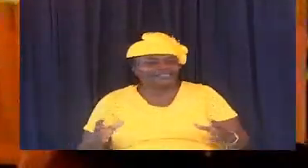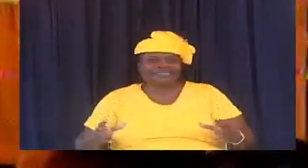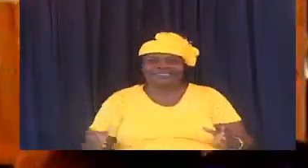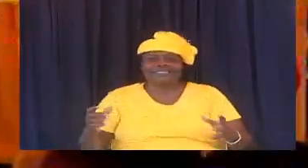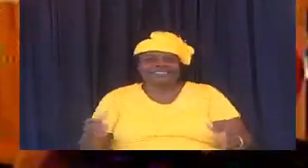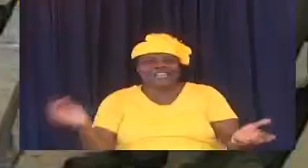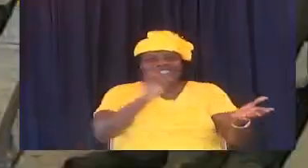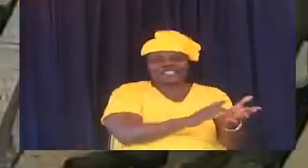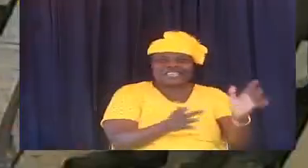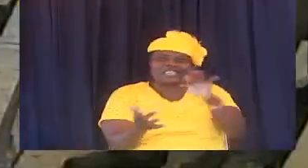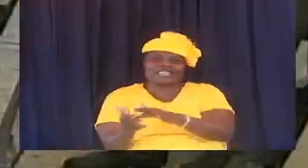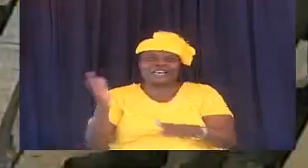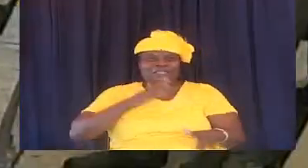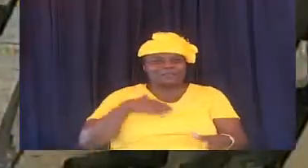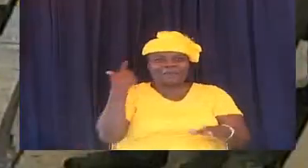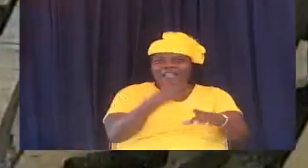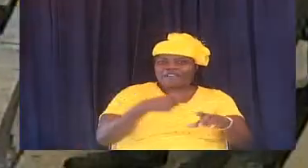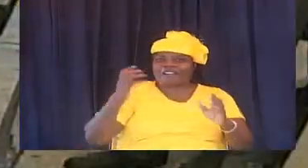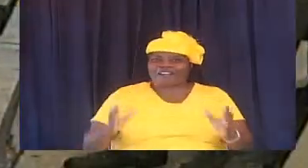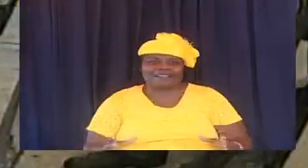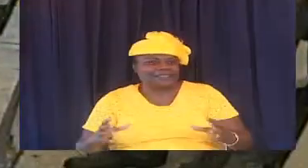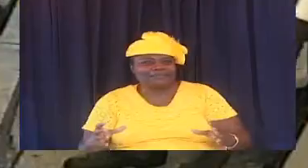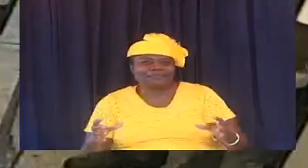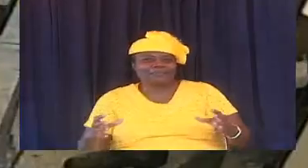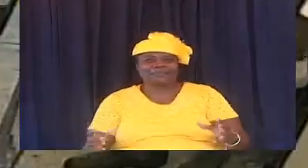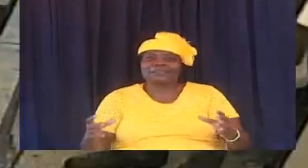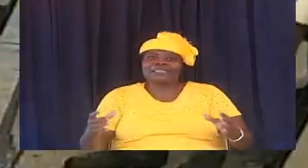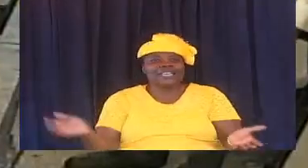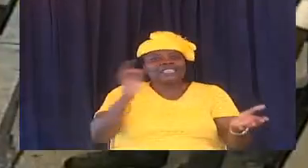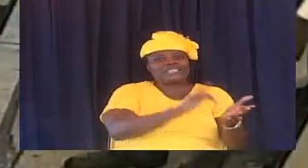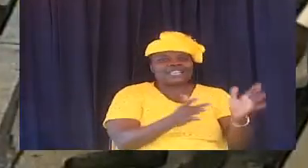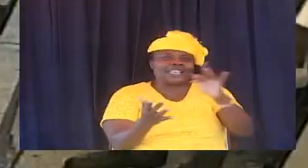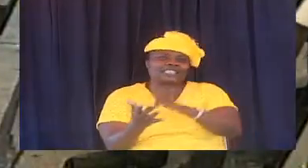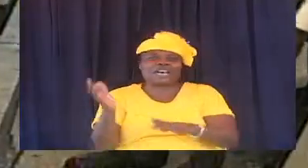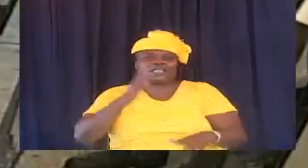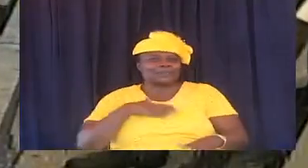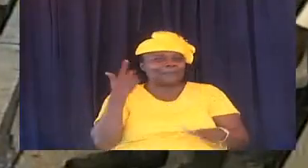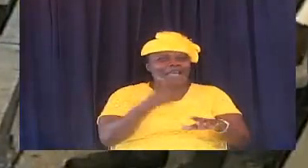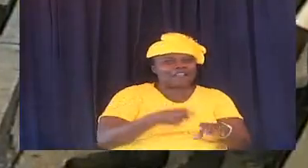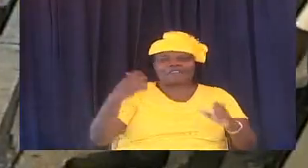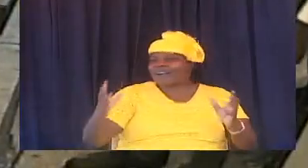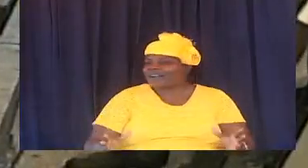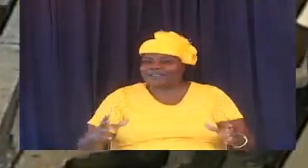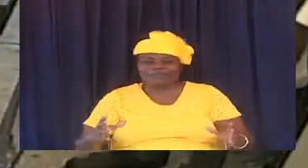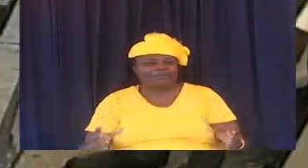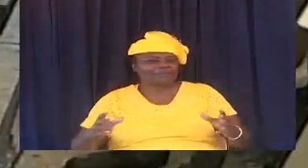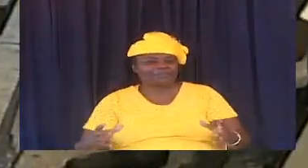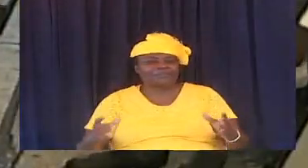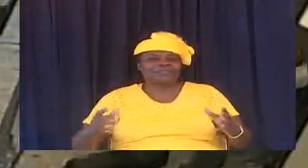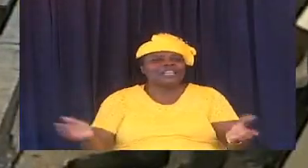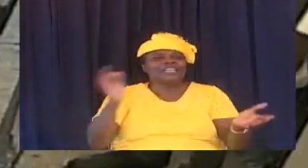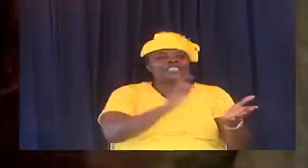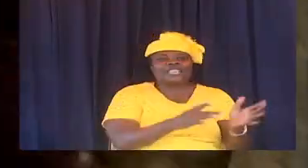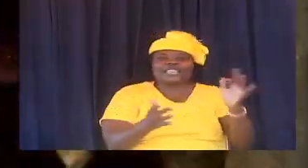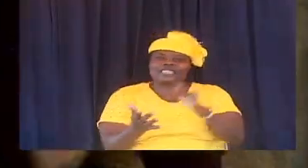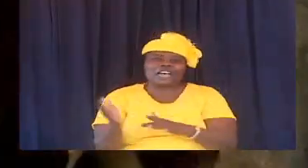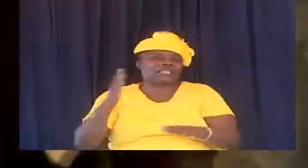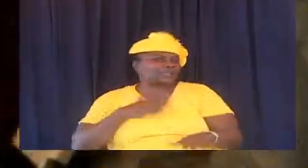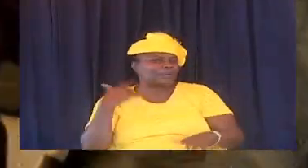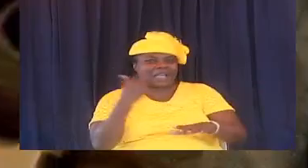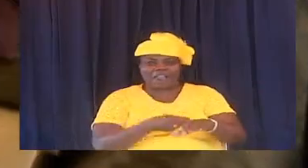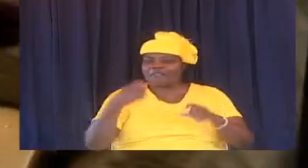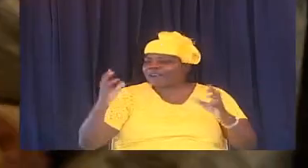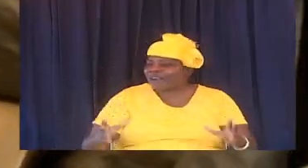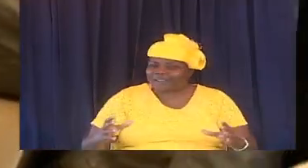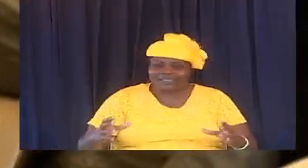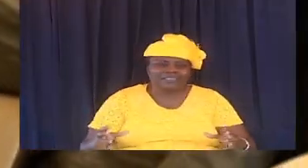What do you call him? Jesus, my rock. What do you call him? Jesus, my rock. What do you call him?